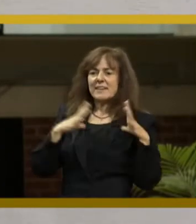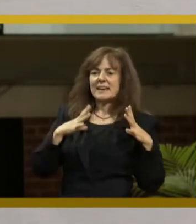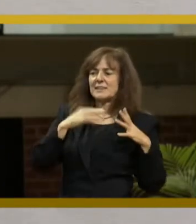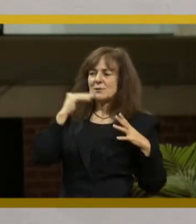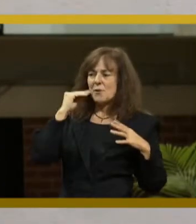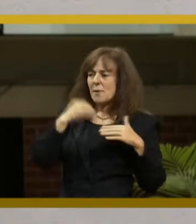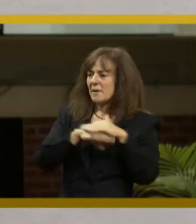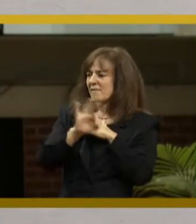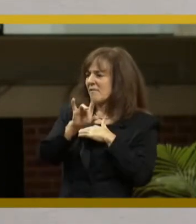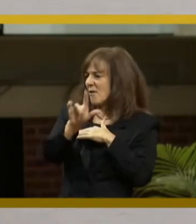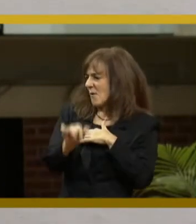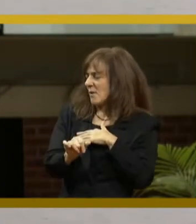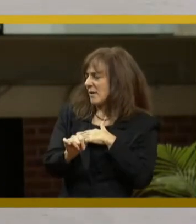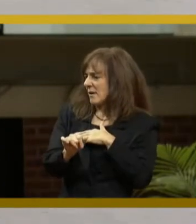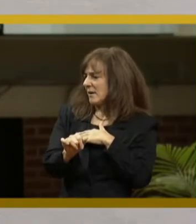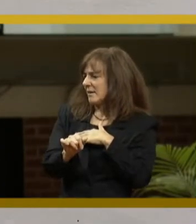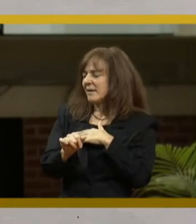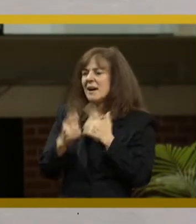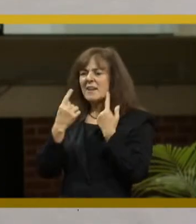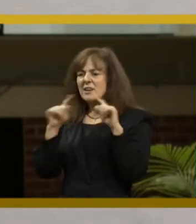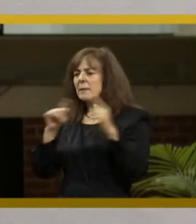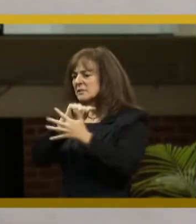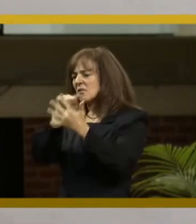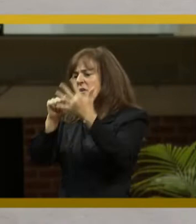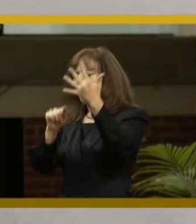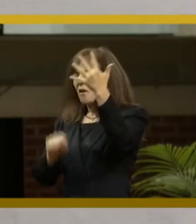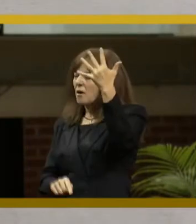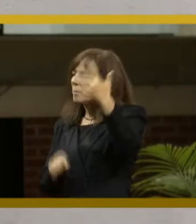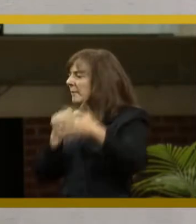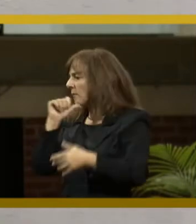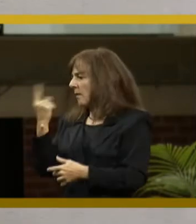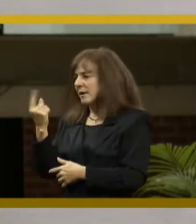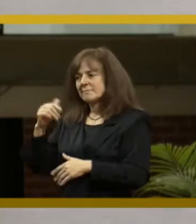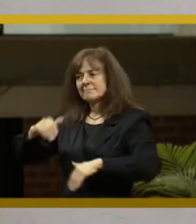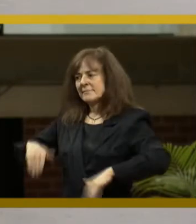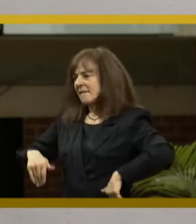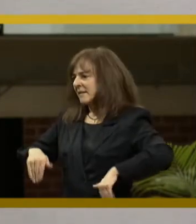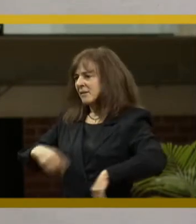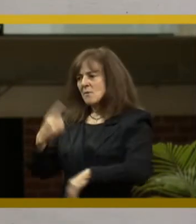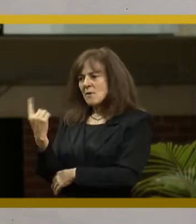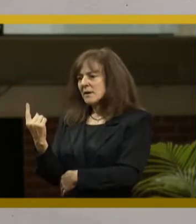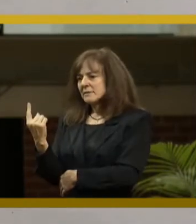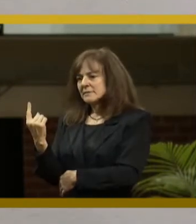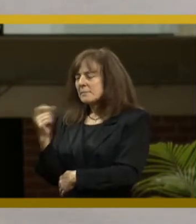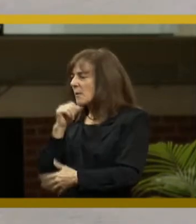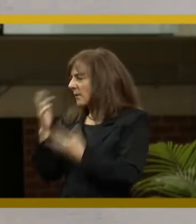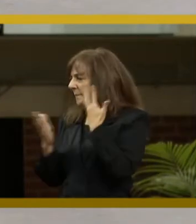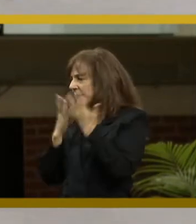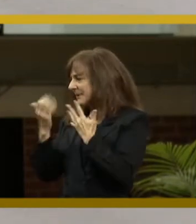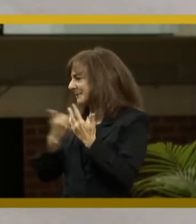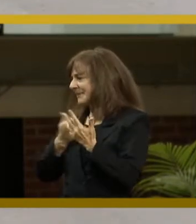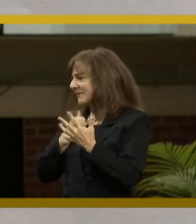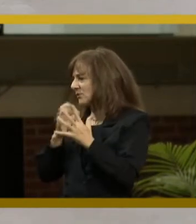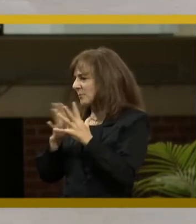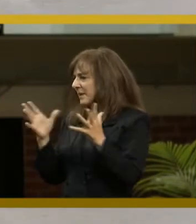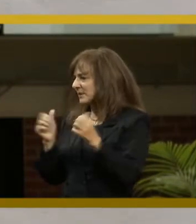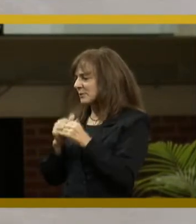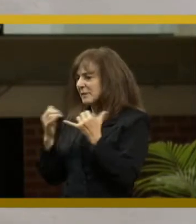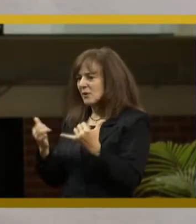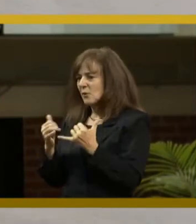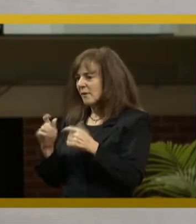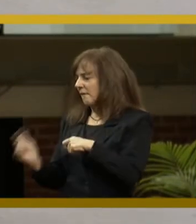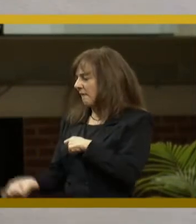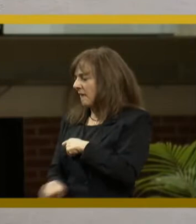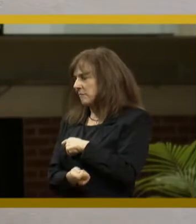Florida. I've accomplished all of these except for one, but I won't embarrass myself too much with my current golf